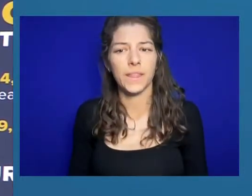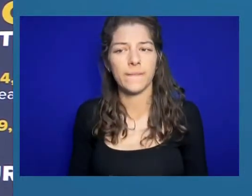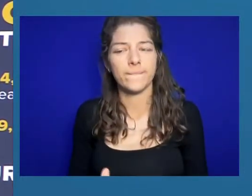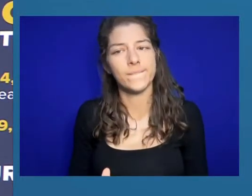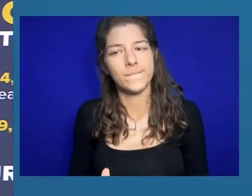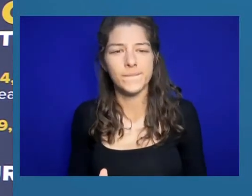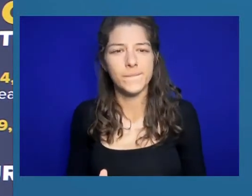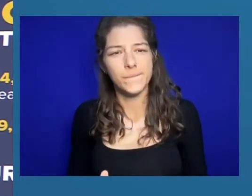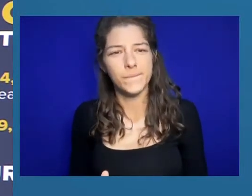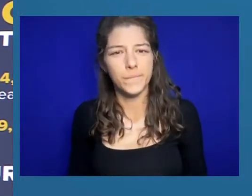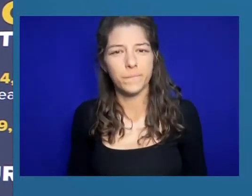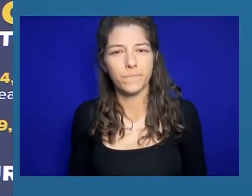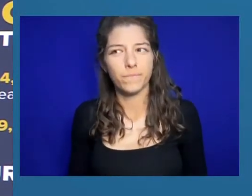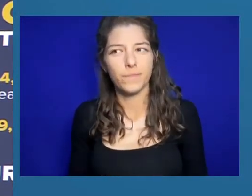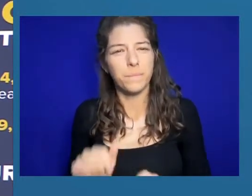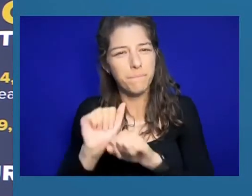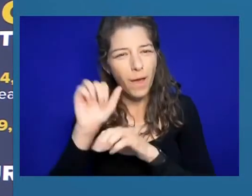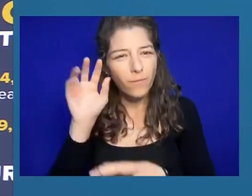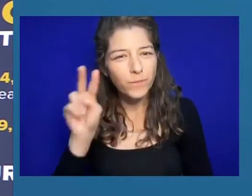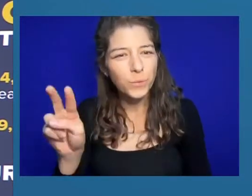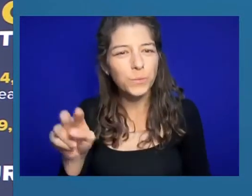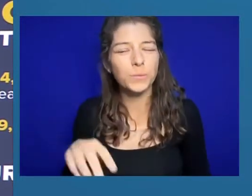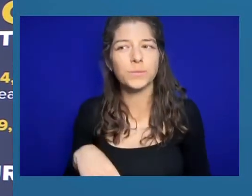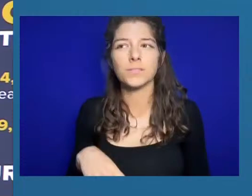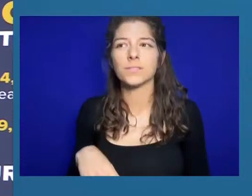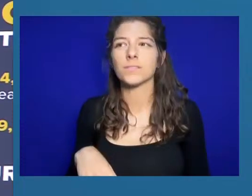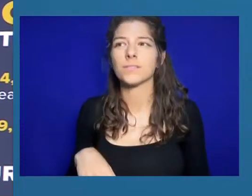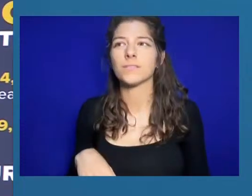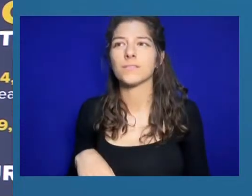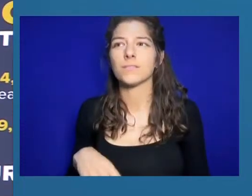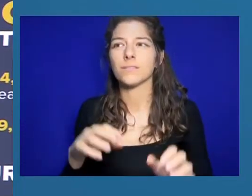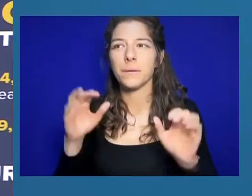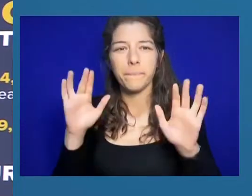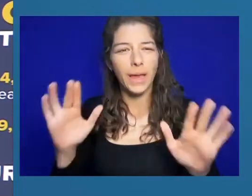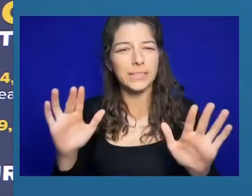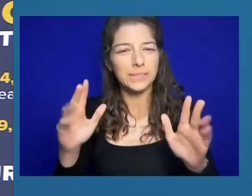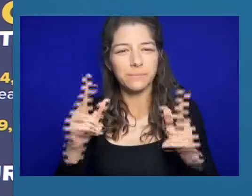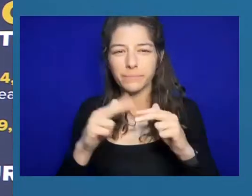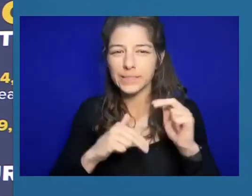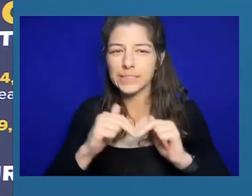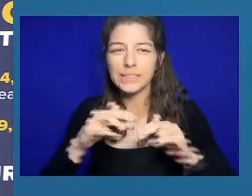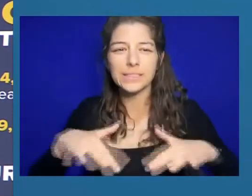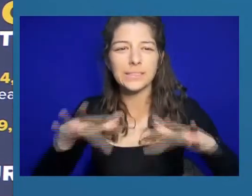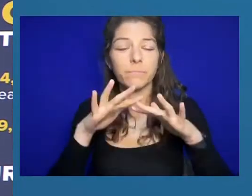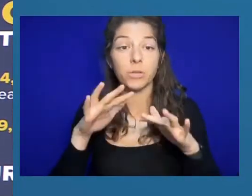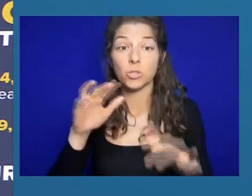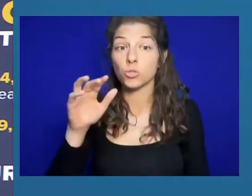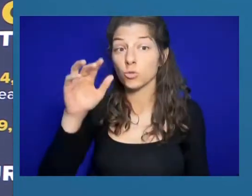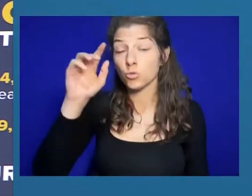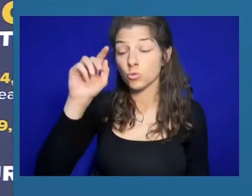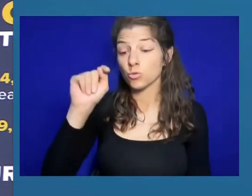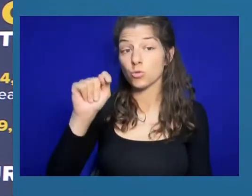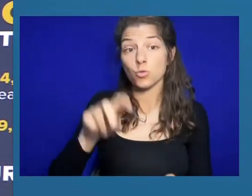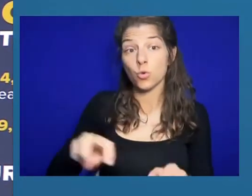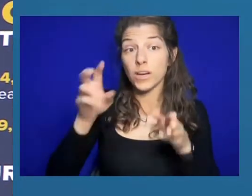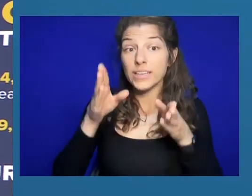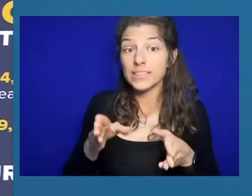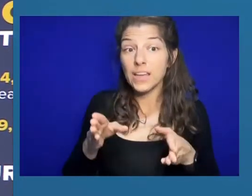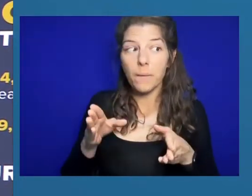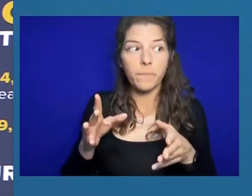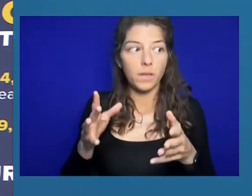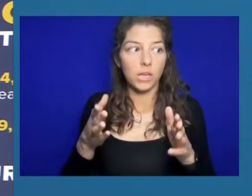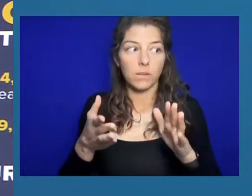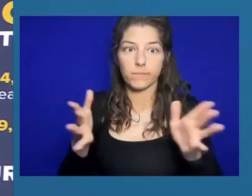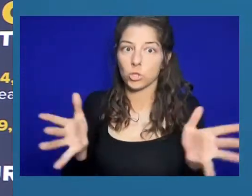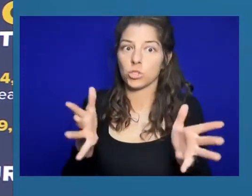you've got the breathtaking mountain views and the world-class institutions, but tourism powers 20,000 jobs just right here in these